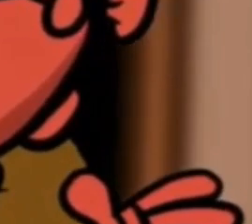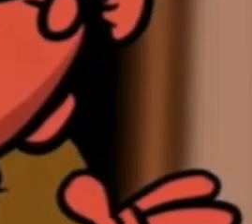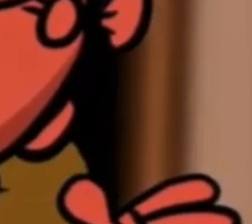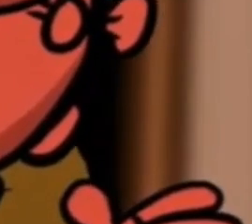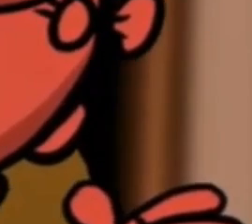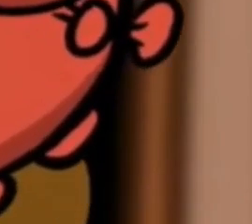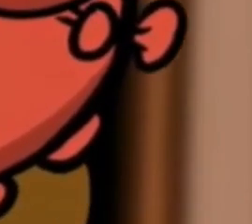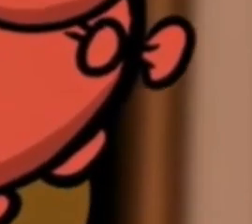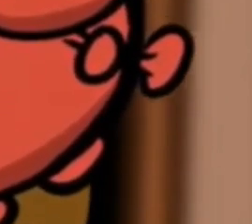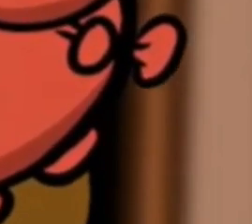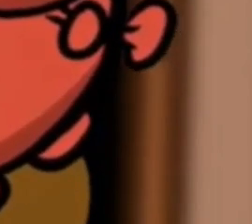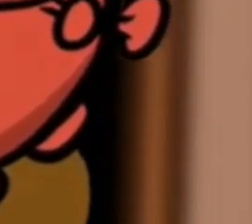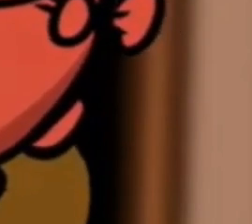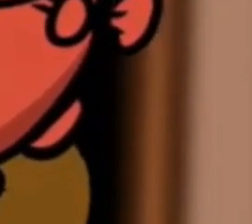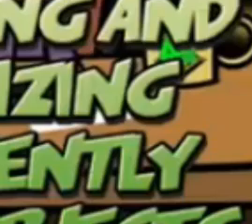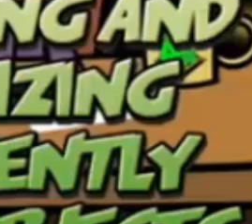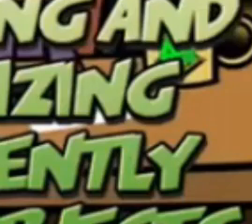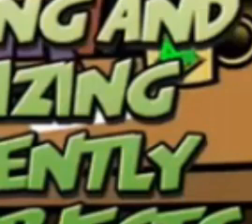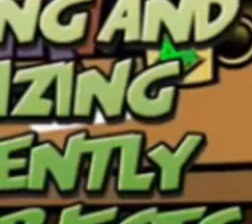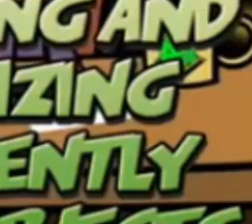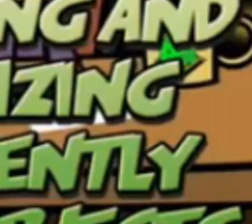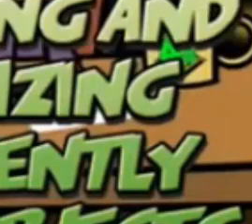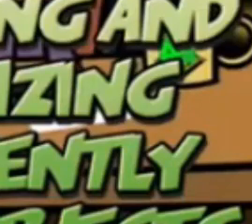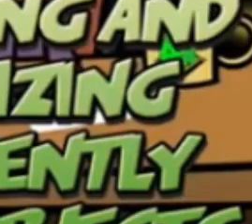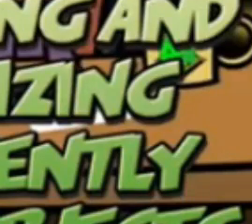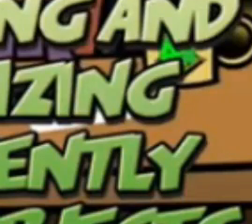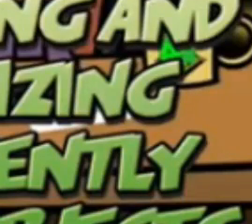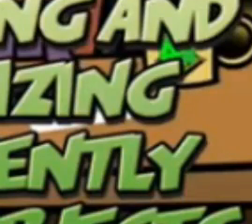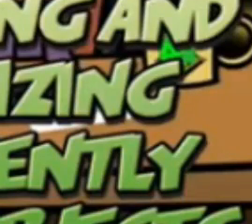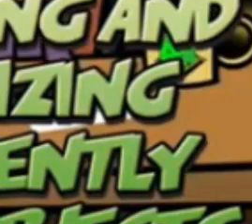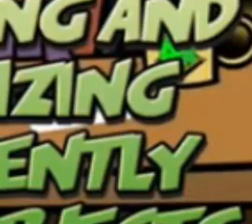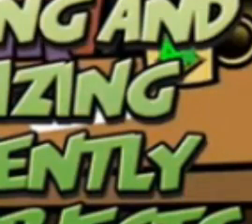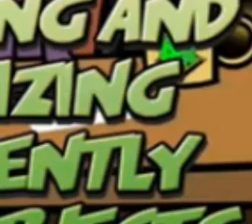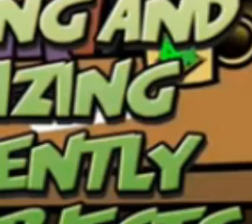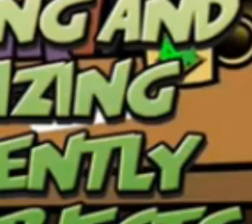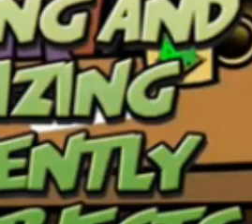and tested with 15 confirmed positive,